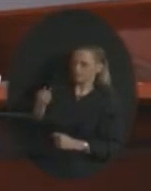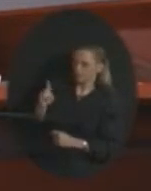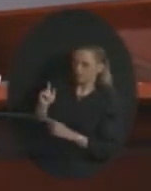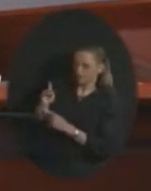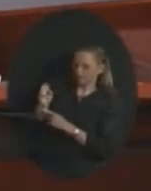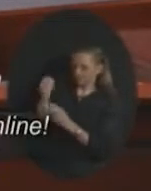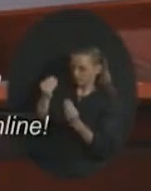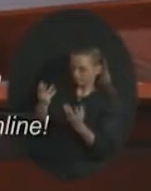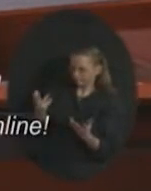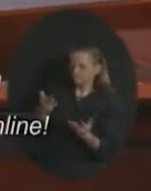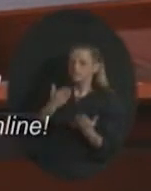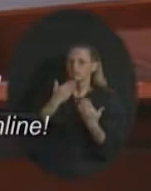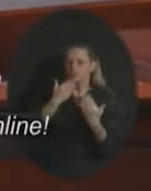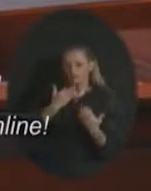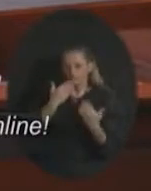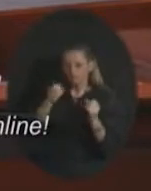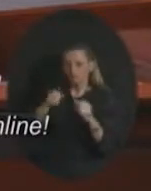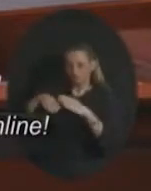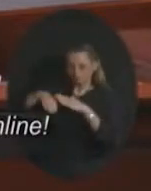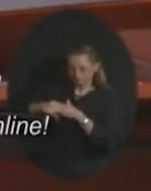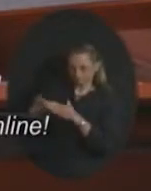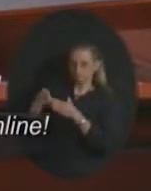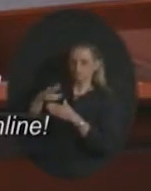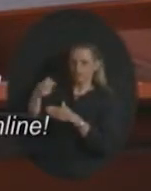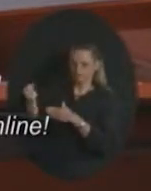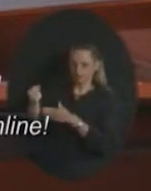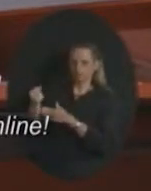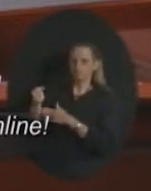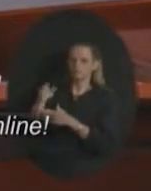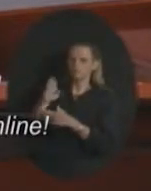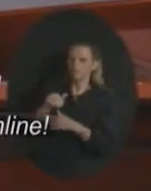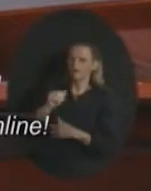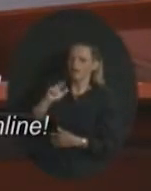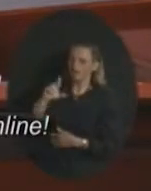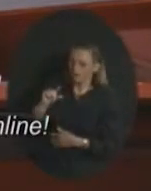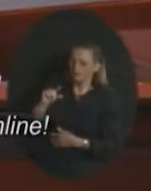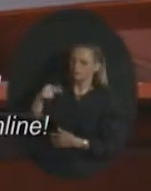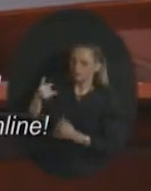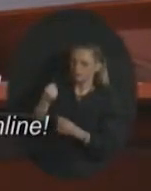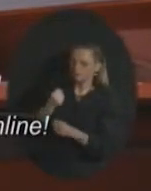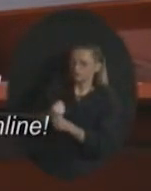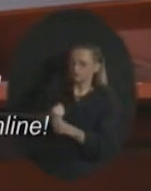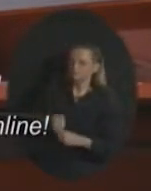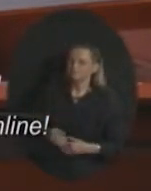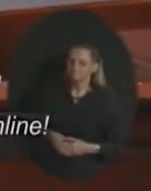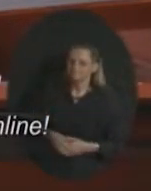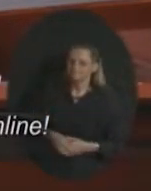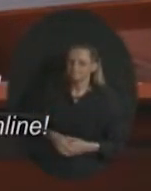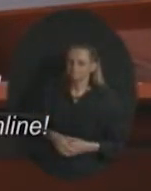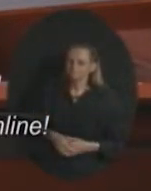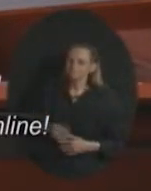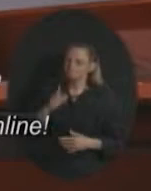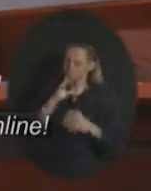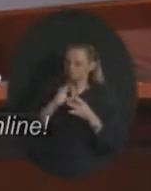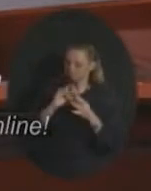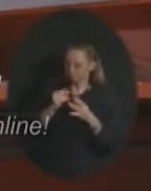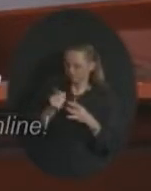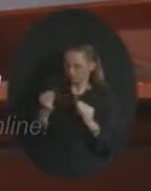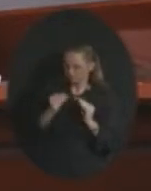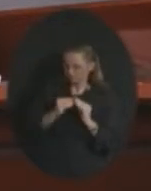we're going to be able to get into our school by August of this year. I want to mention, again, just a couple more